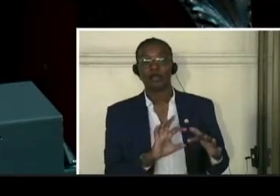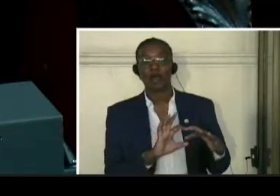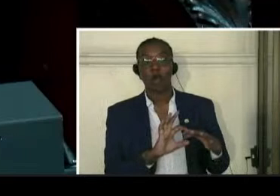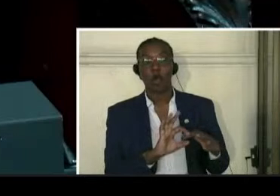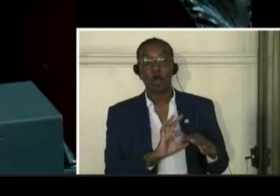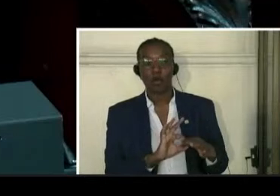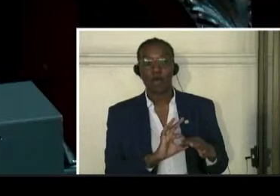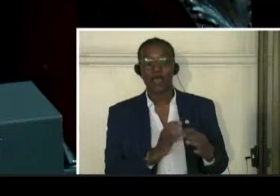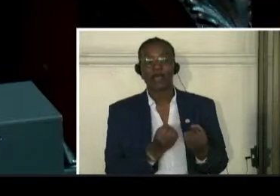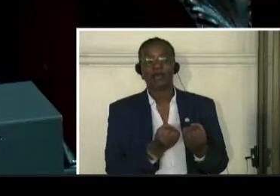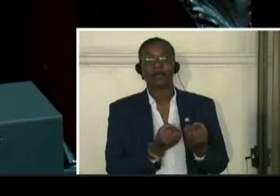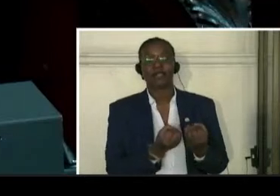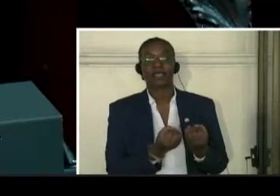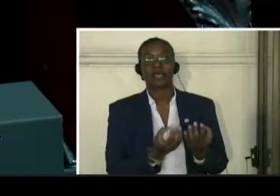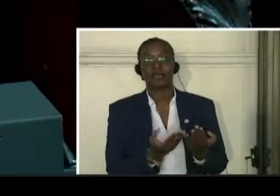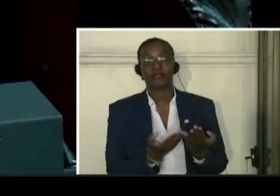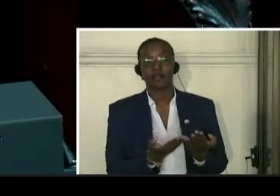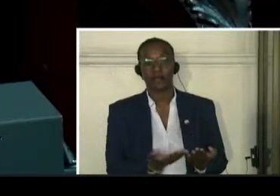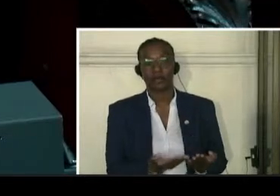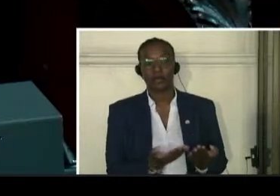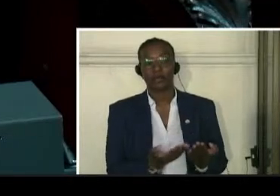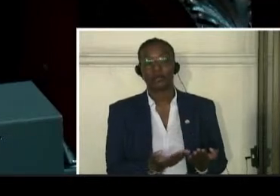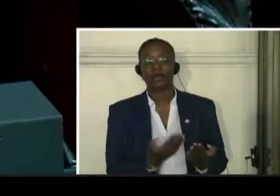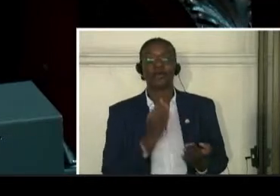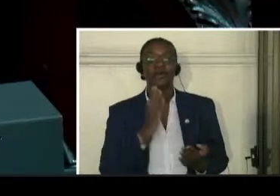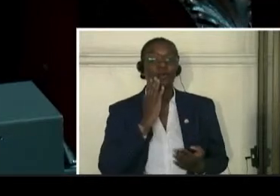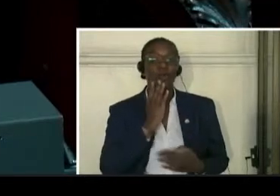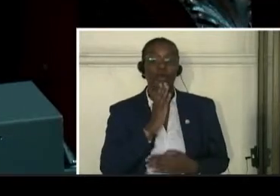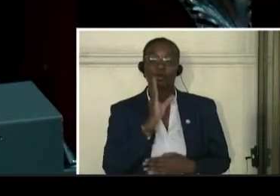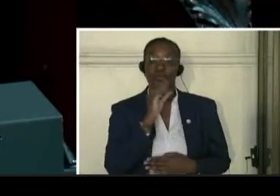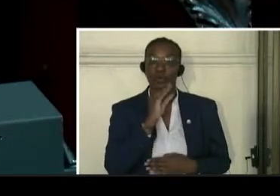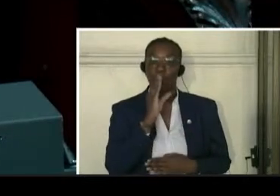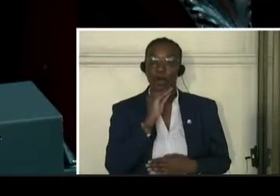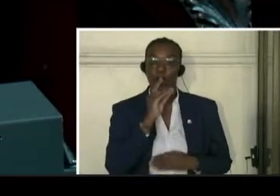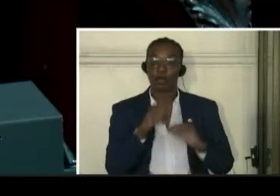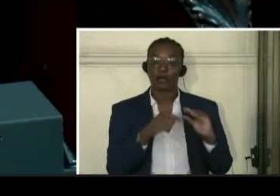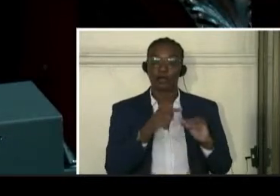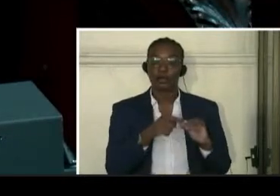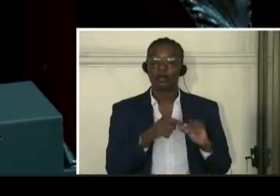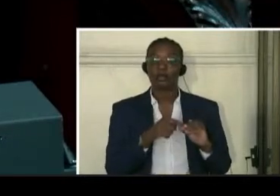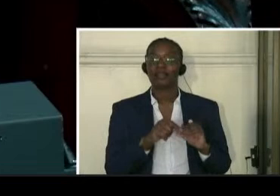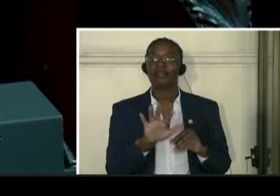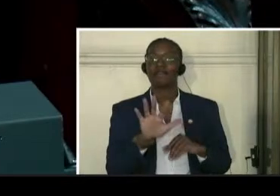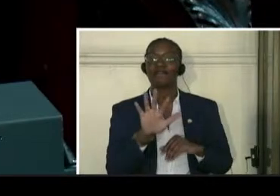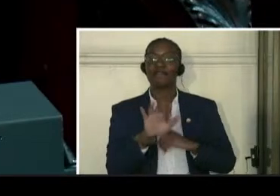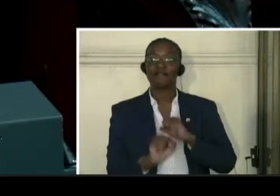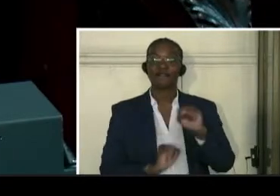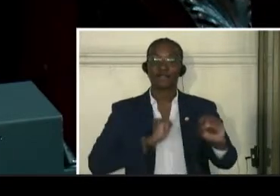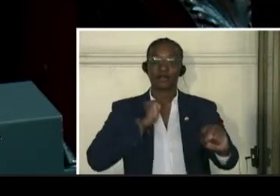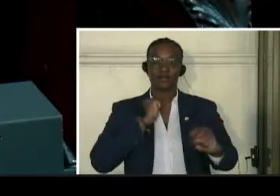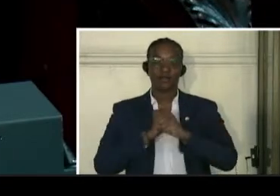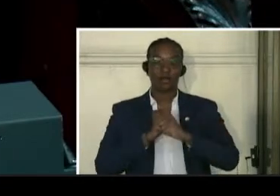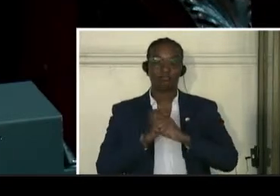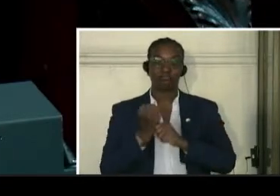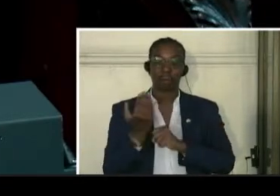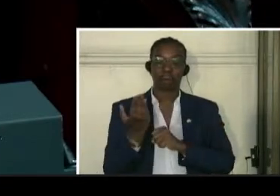I want to give you, when you talk about the 50 years,